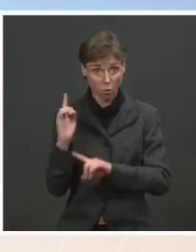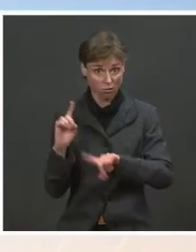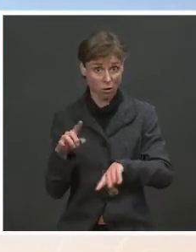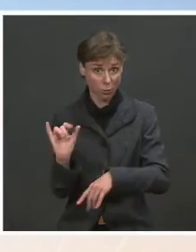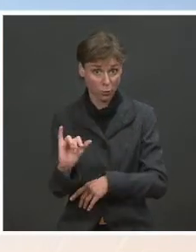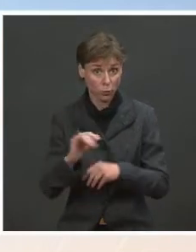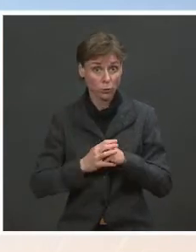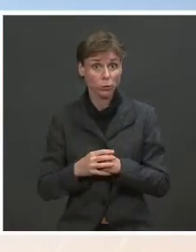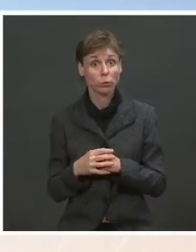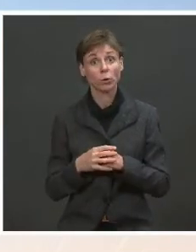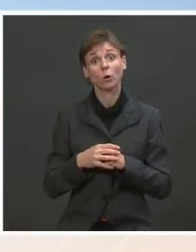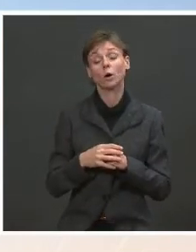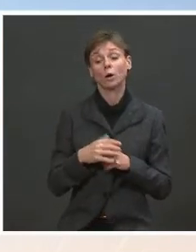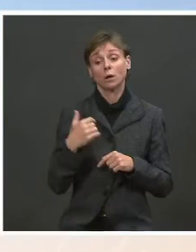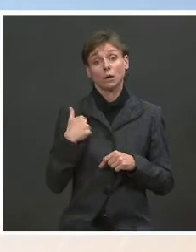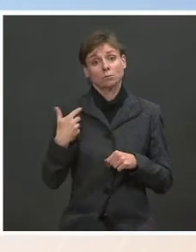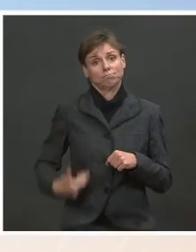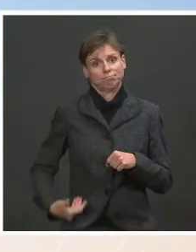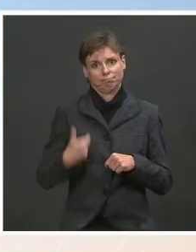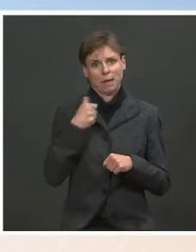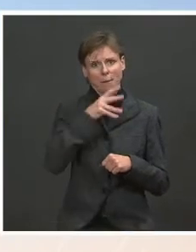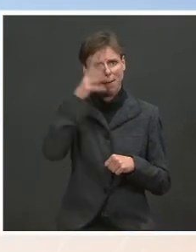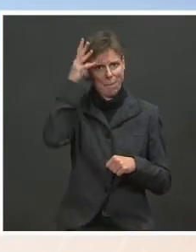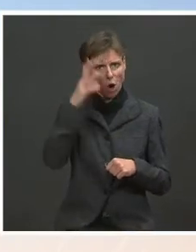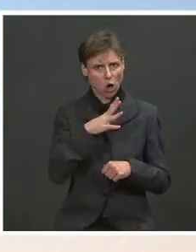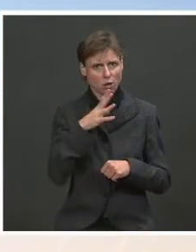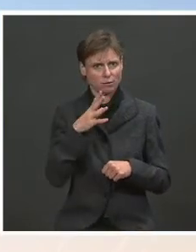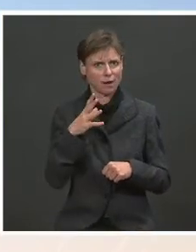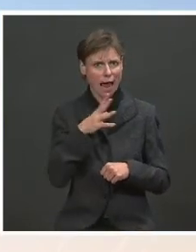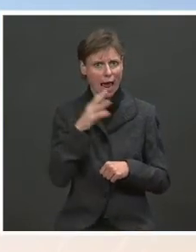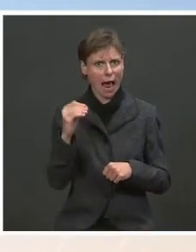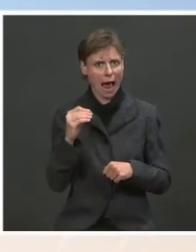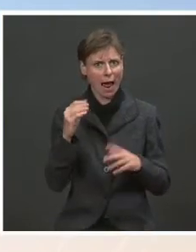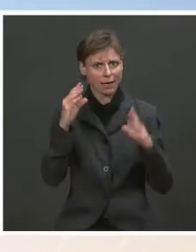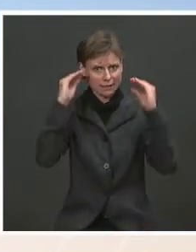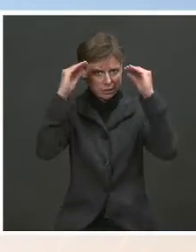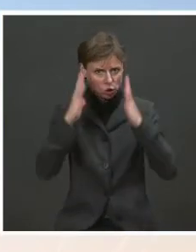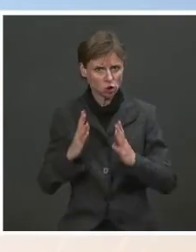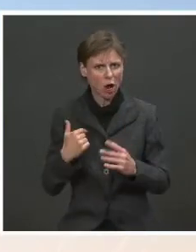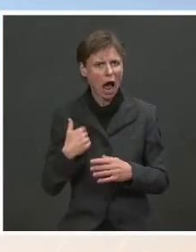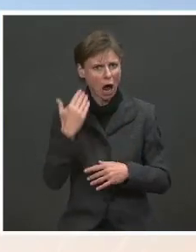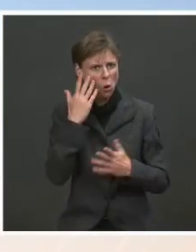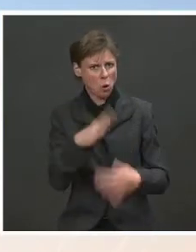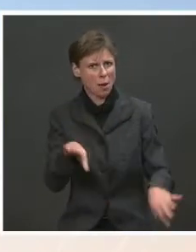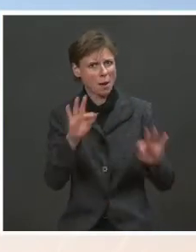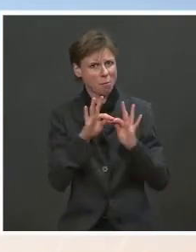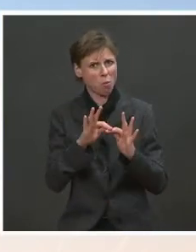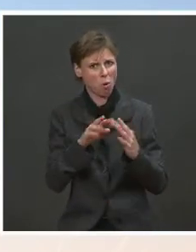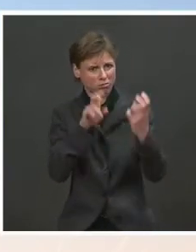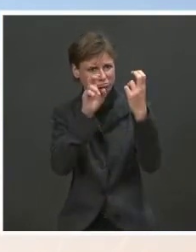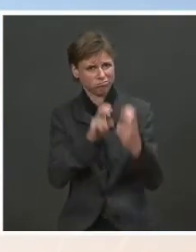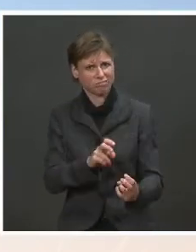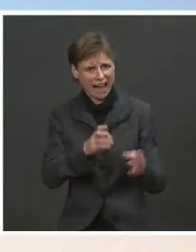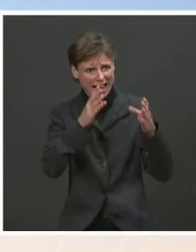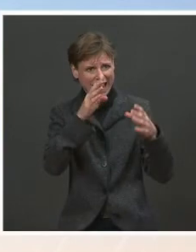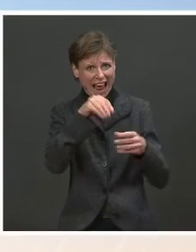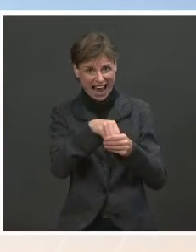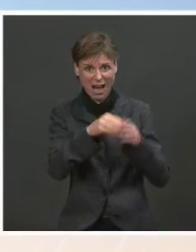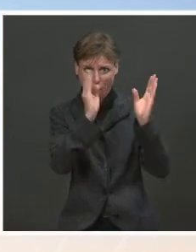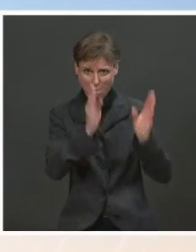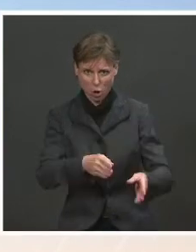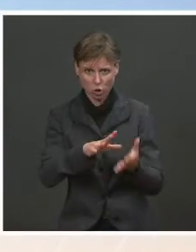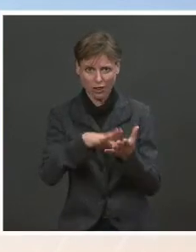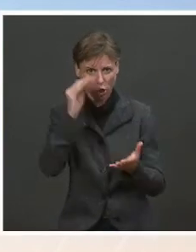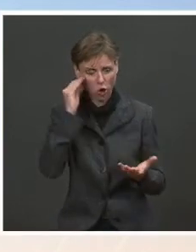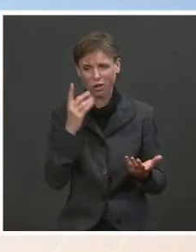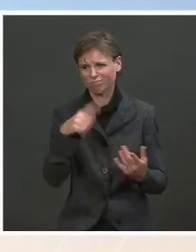and as an educator, I know the value of in-person learning, and for those of you that are parents here, you know there's no substitute for